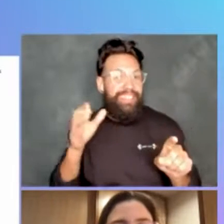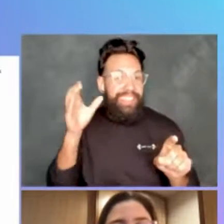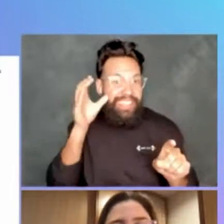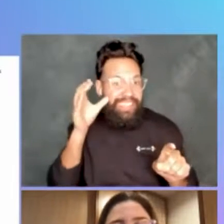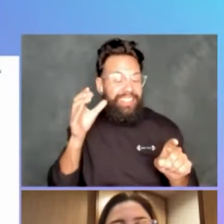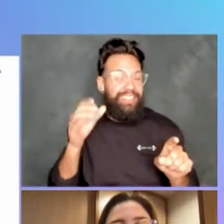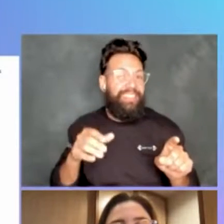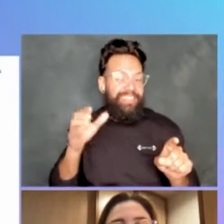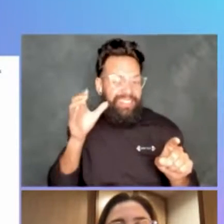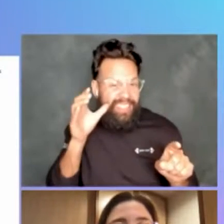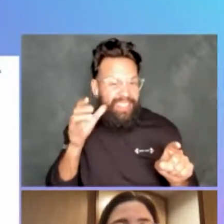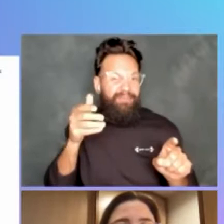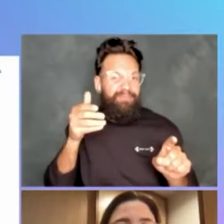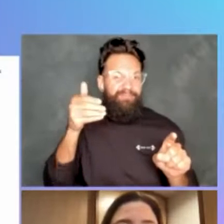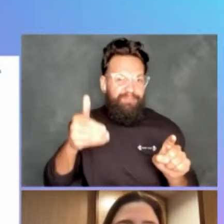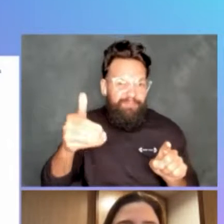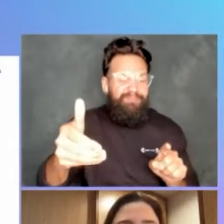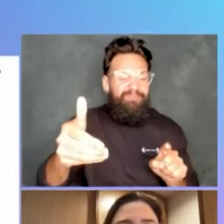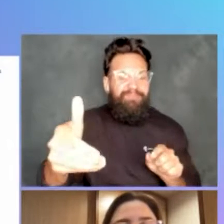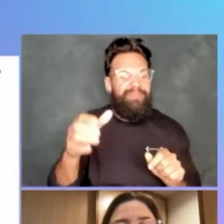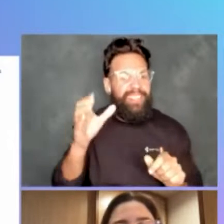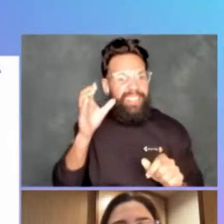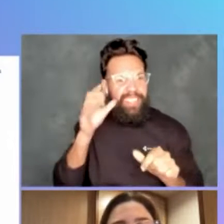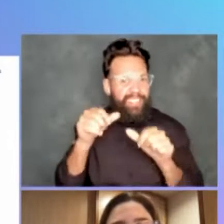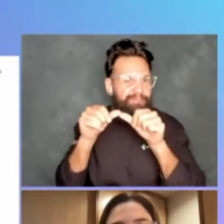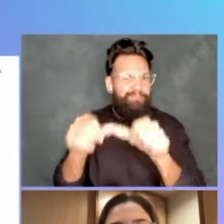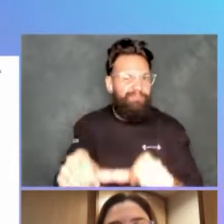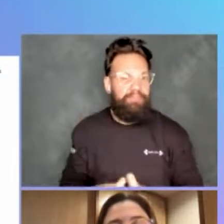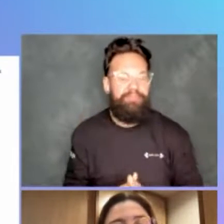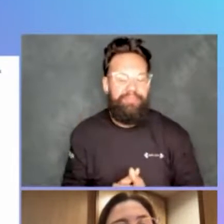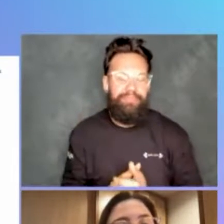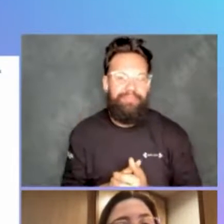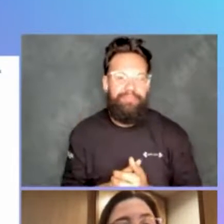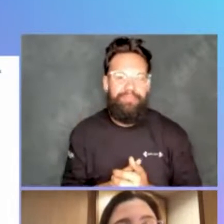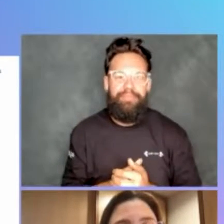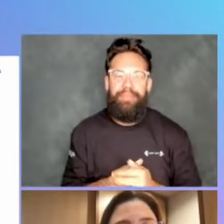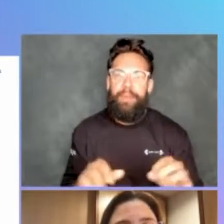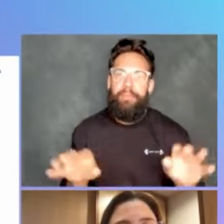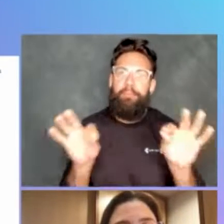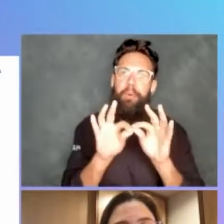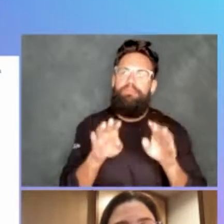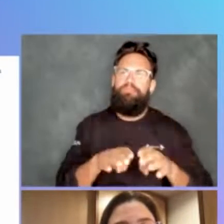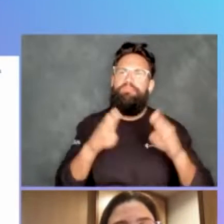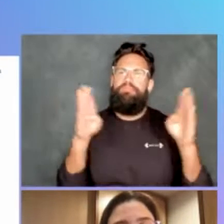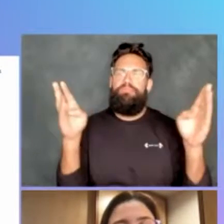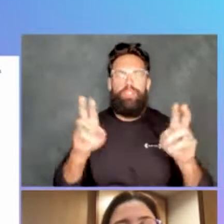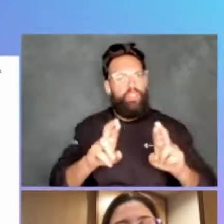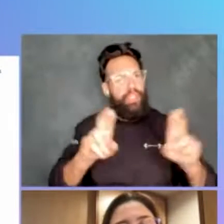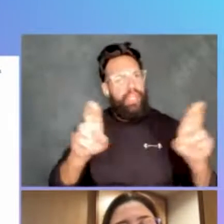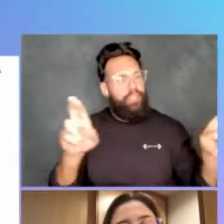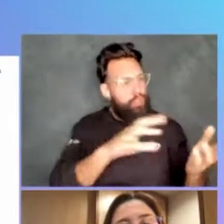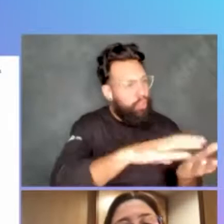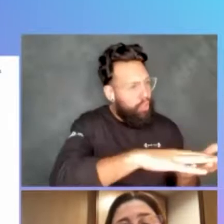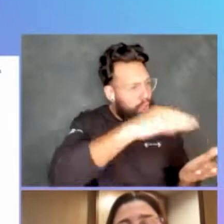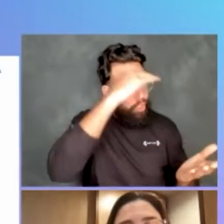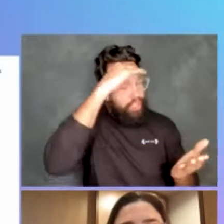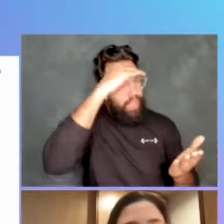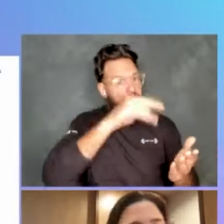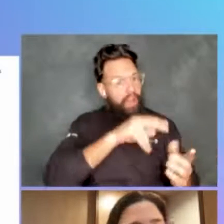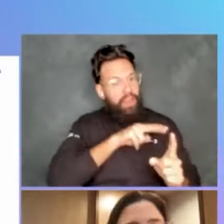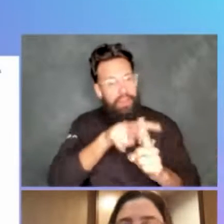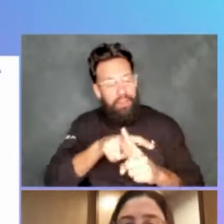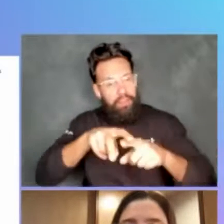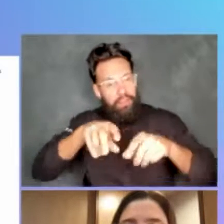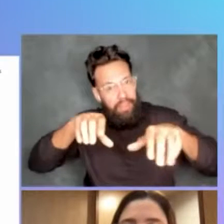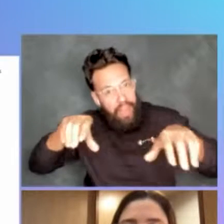again. So it's really important to be ready to learn and to take action based from your learnings. But why do you need